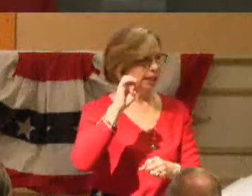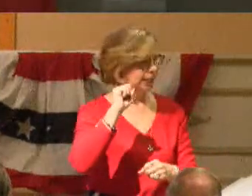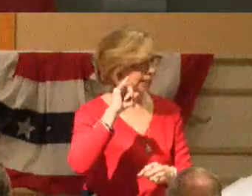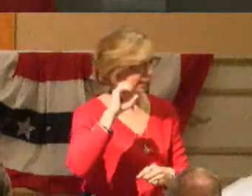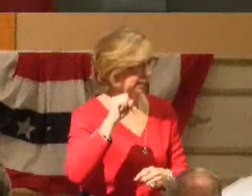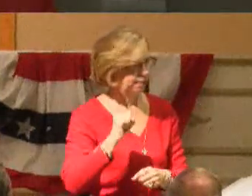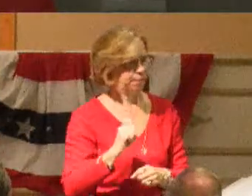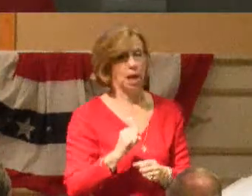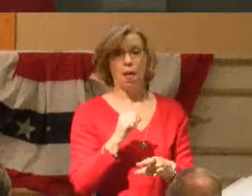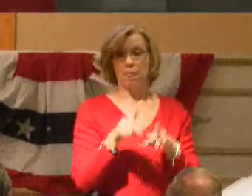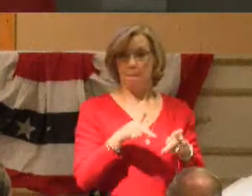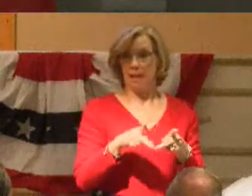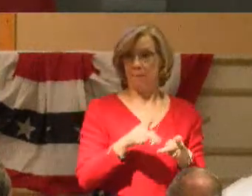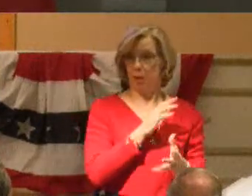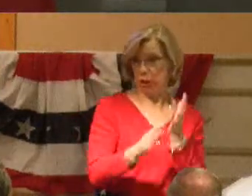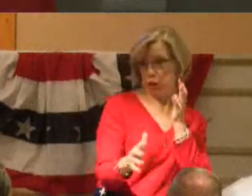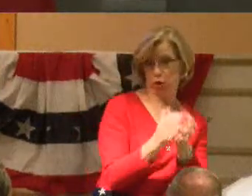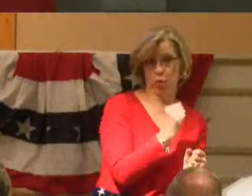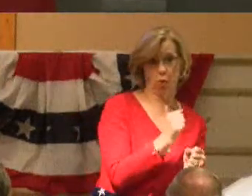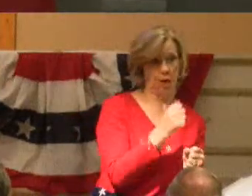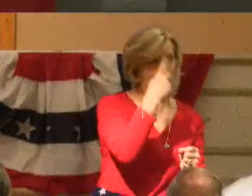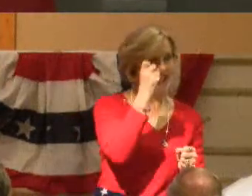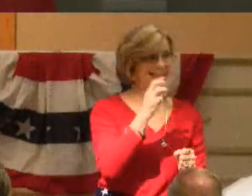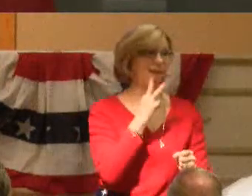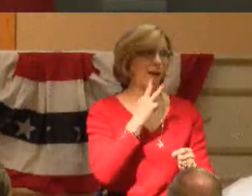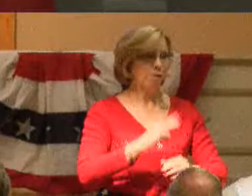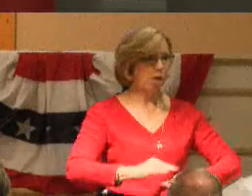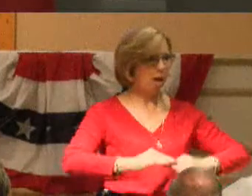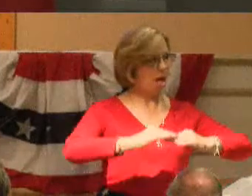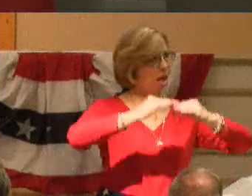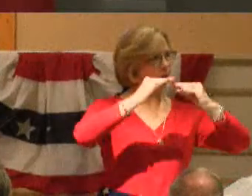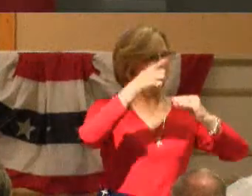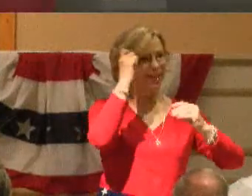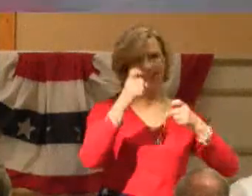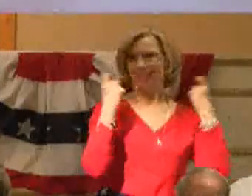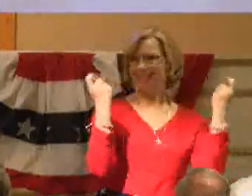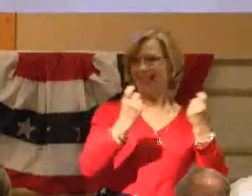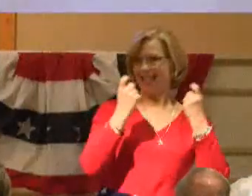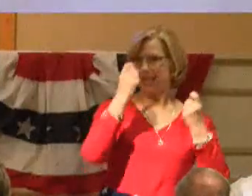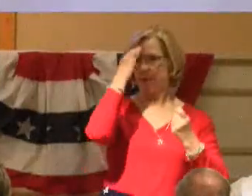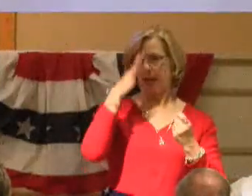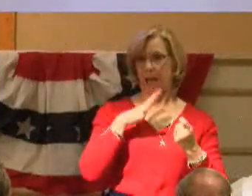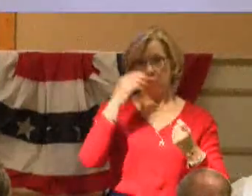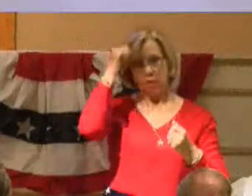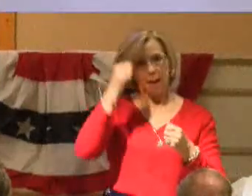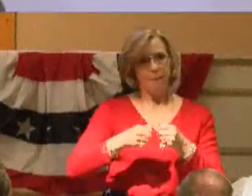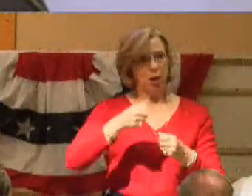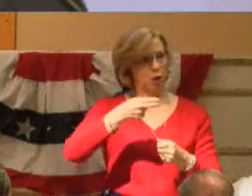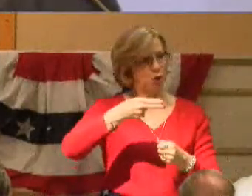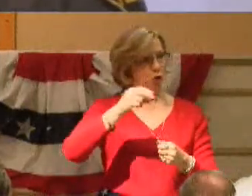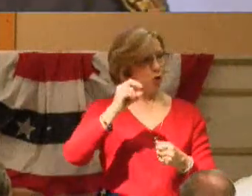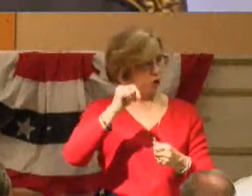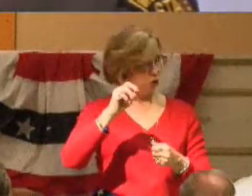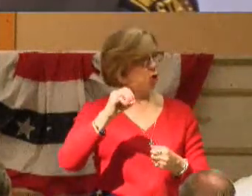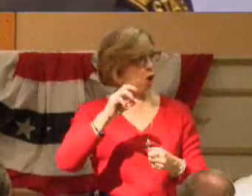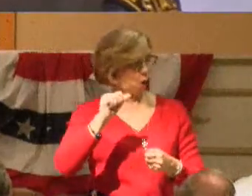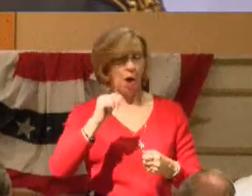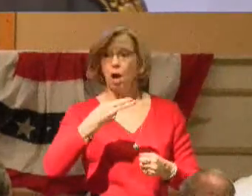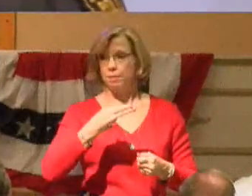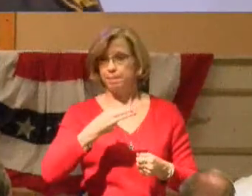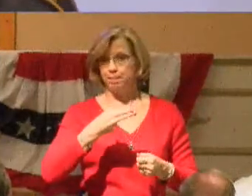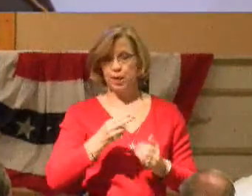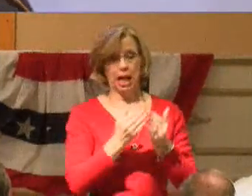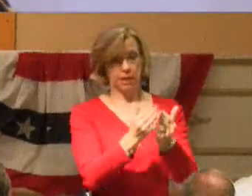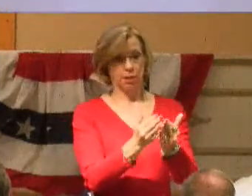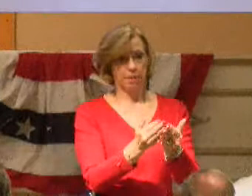When the people were destroyed by a flood because of the sin of mankind, except those who were saved, Noah